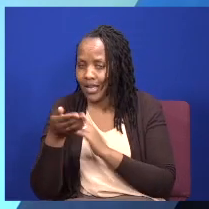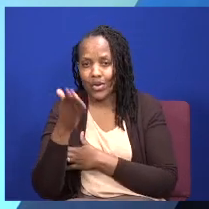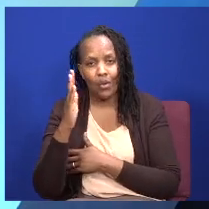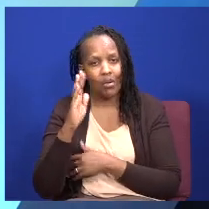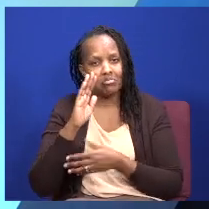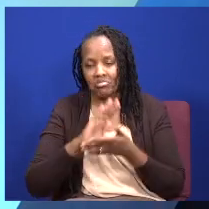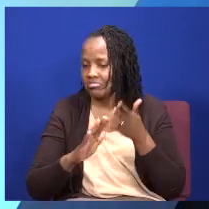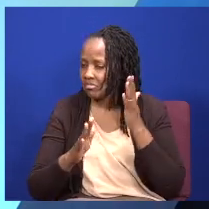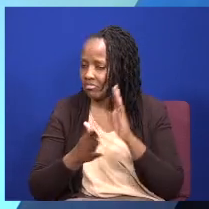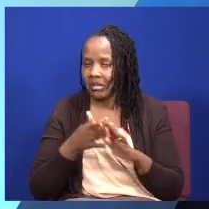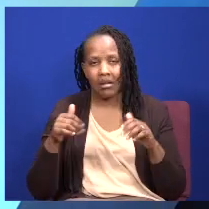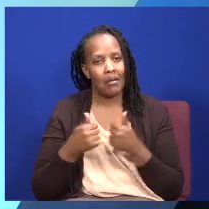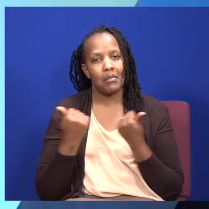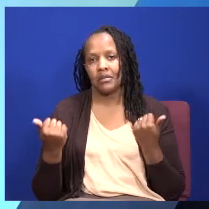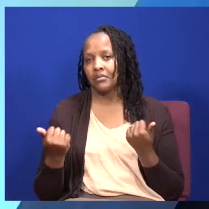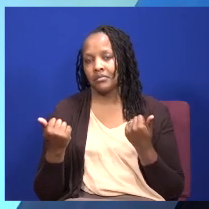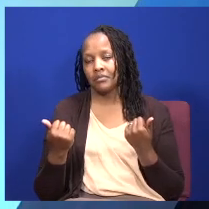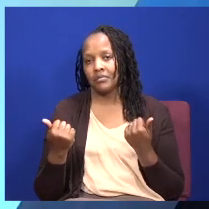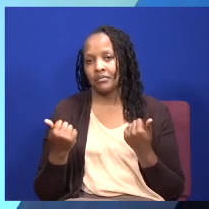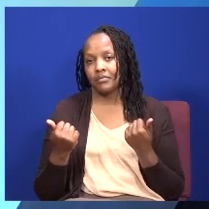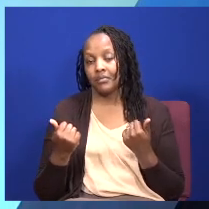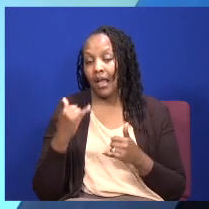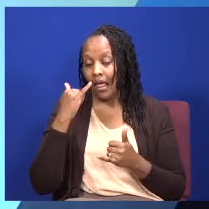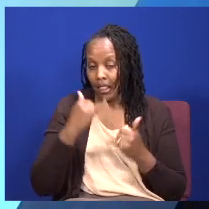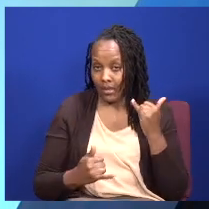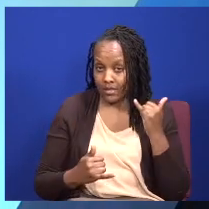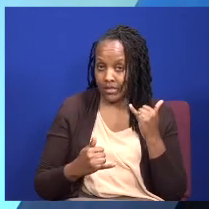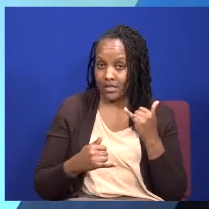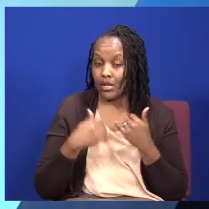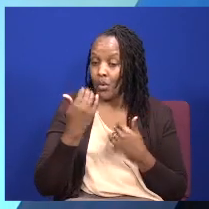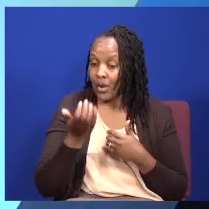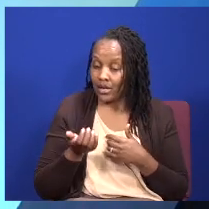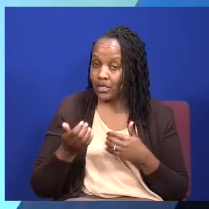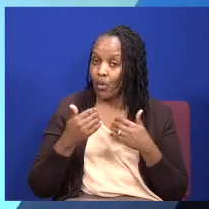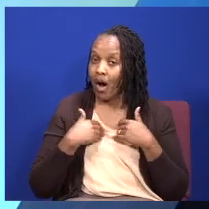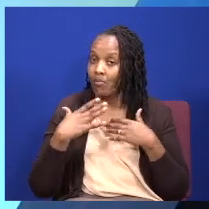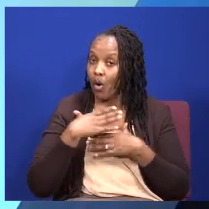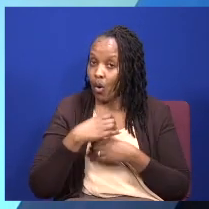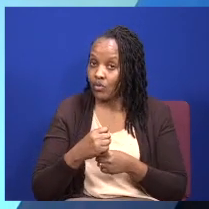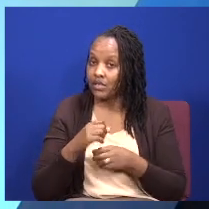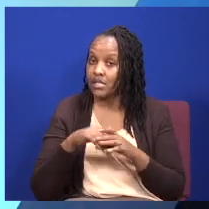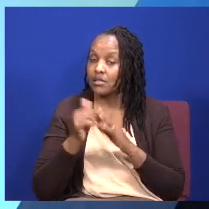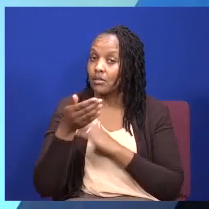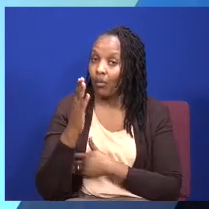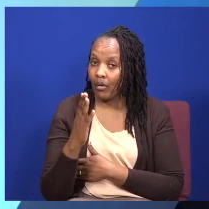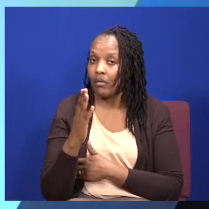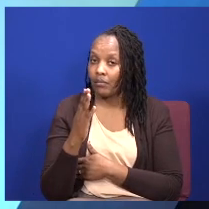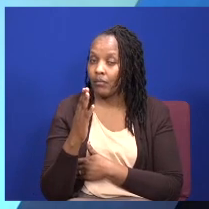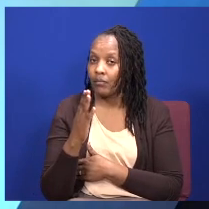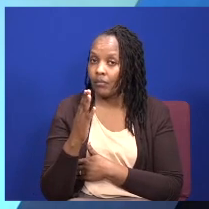anything. That's what the word of God says. And also lastly, we need to have confidence in God. We must have confidence in